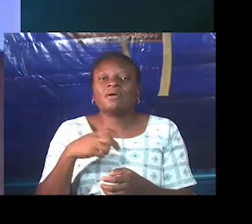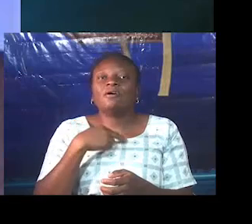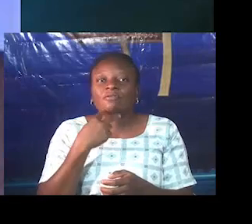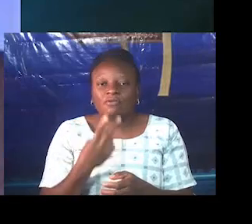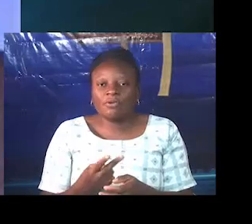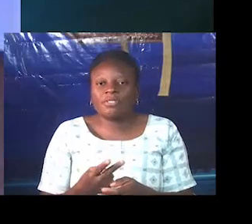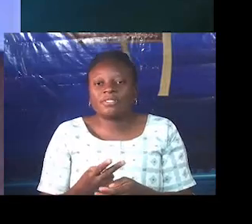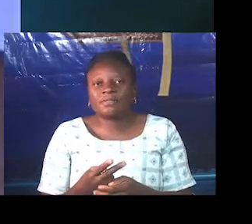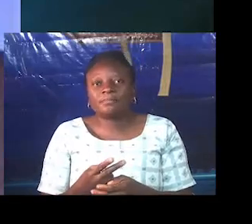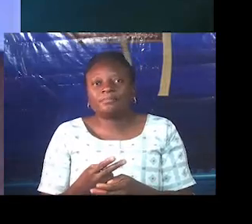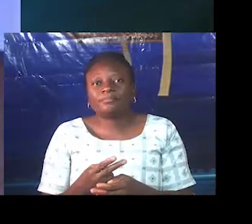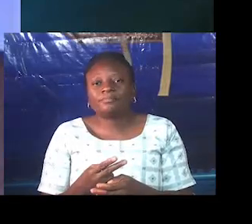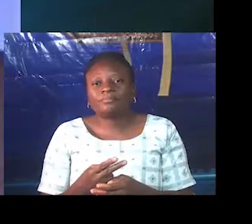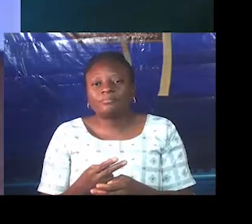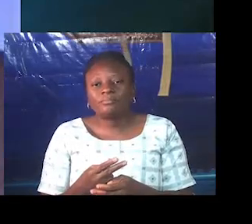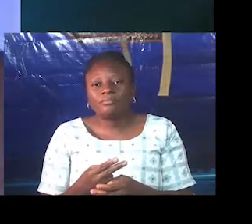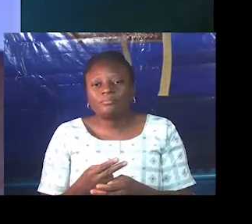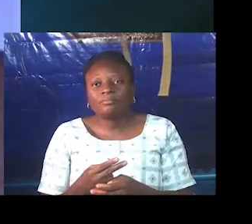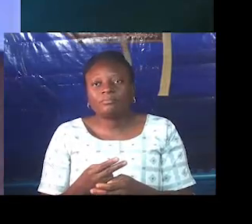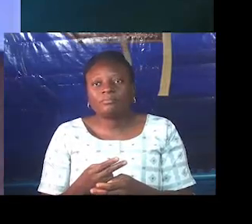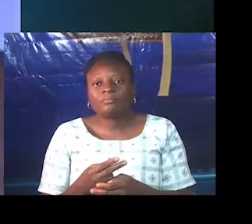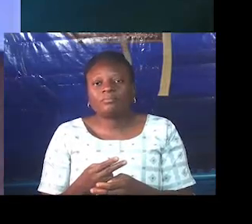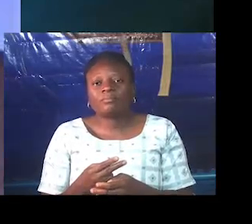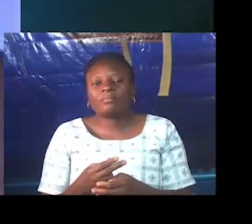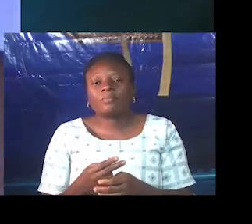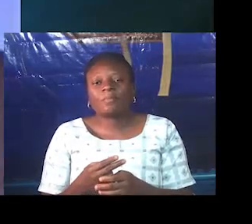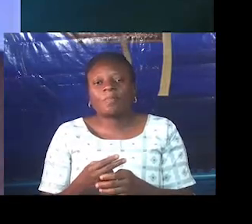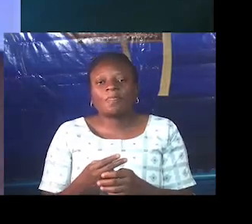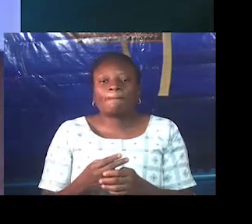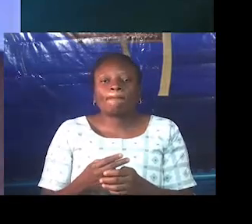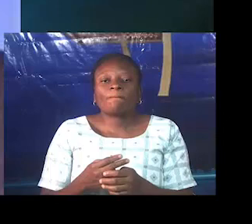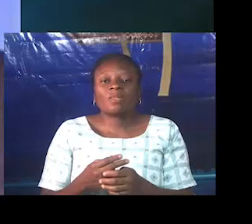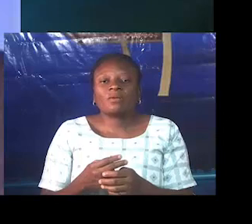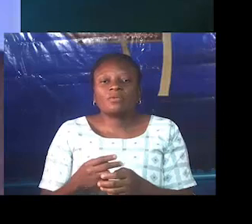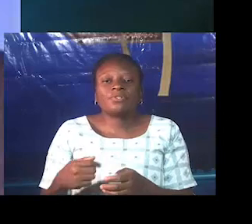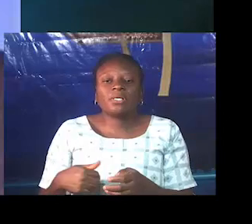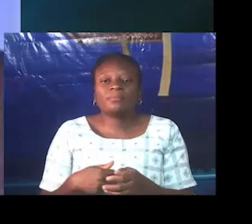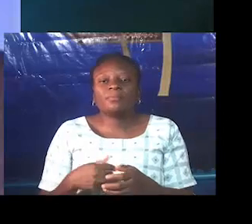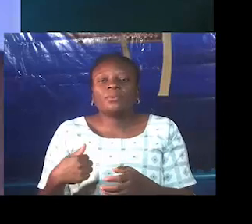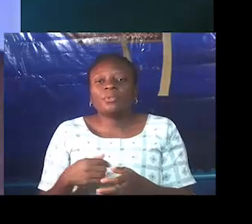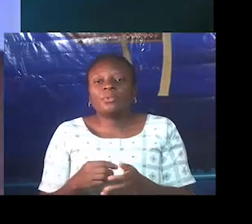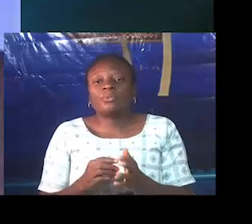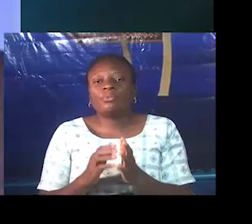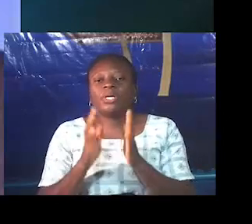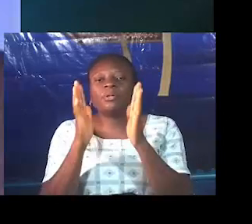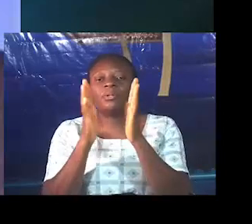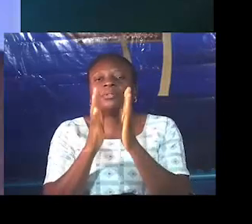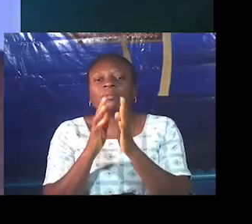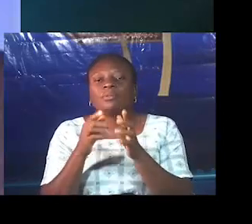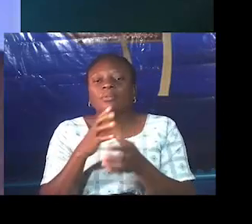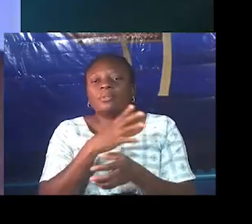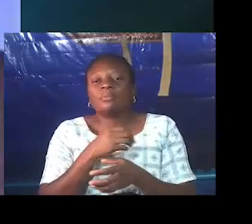this. Father, we ask you to please cause your light to shine on the hearts of your children. And let